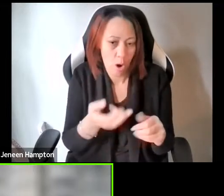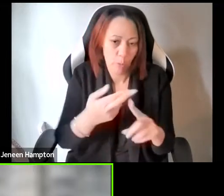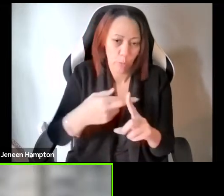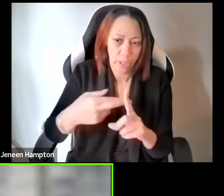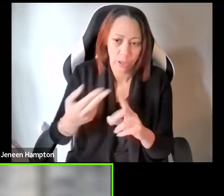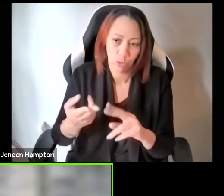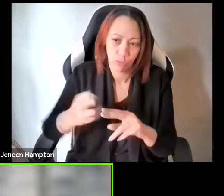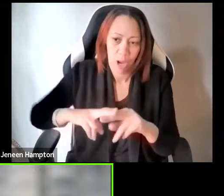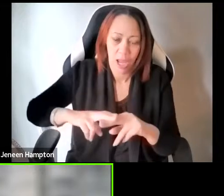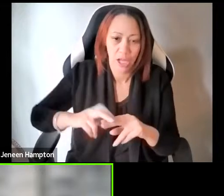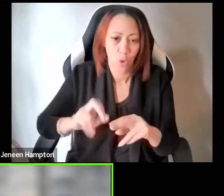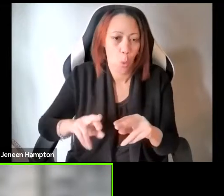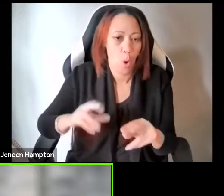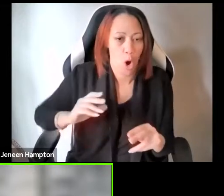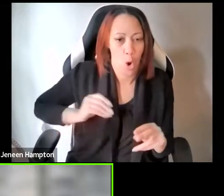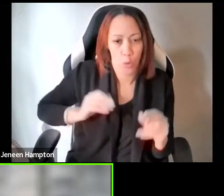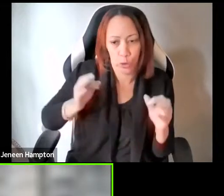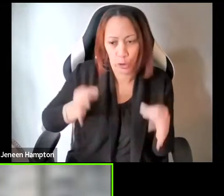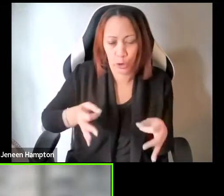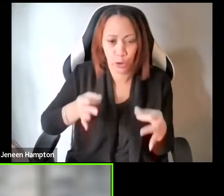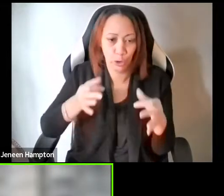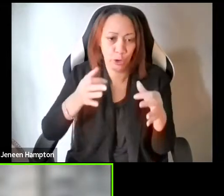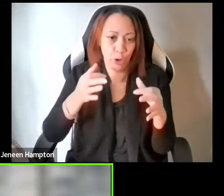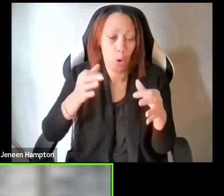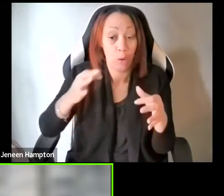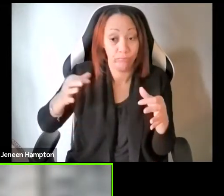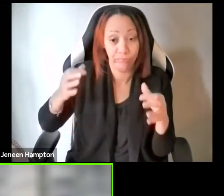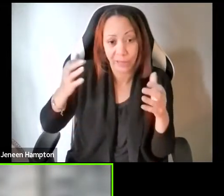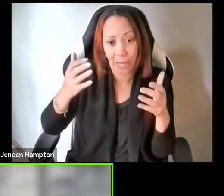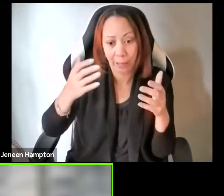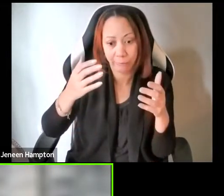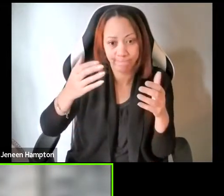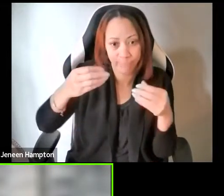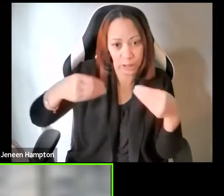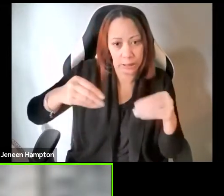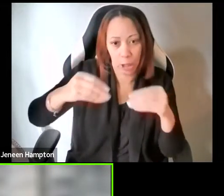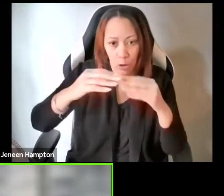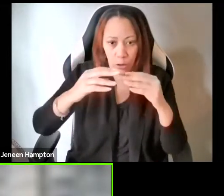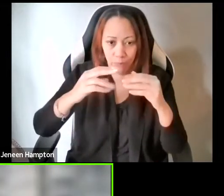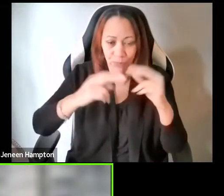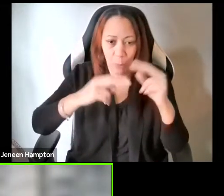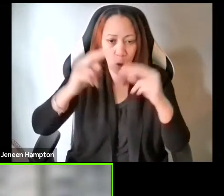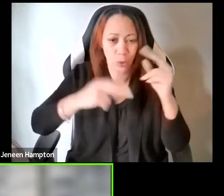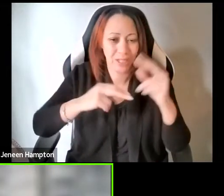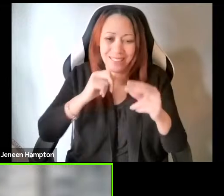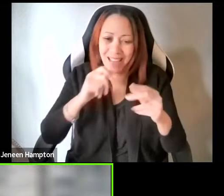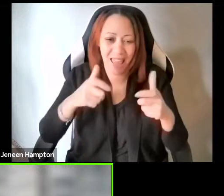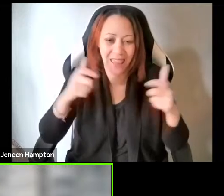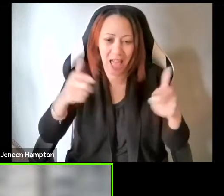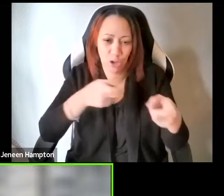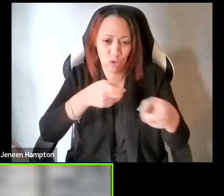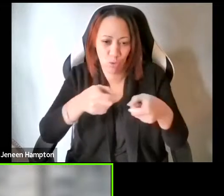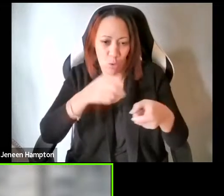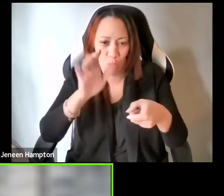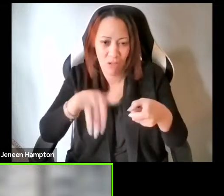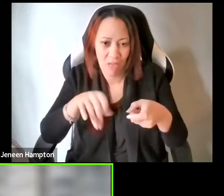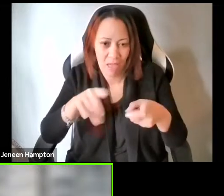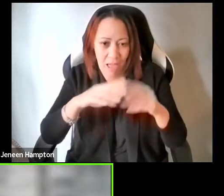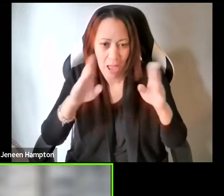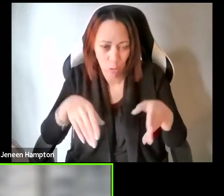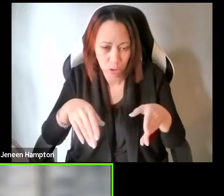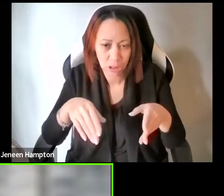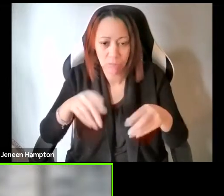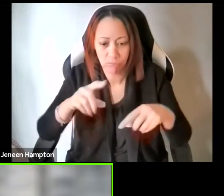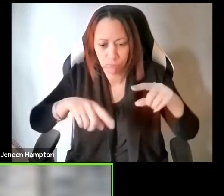or owner decides to sell the building. There's less control over that person's housing. Obviously that varies